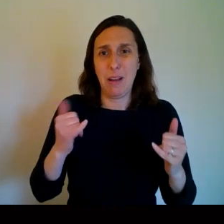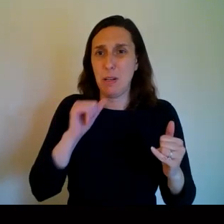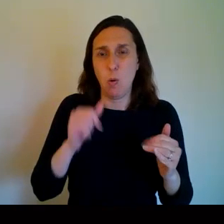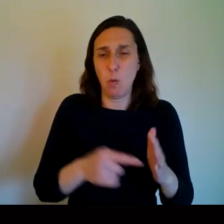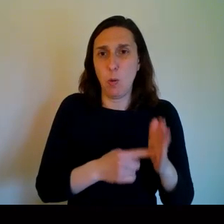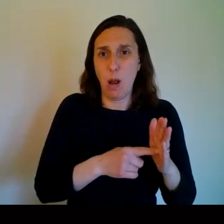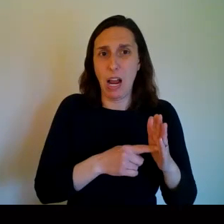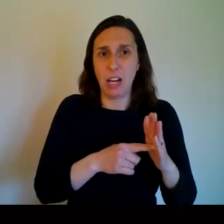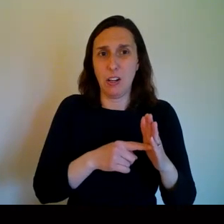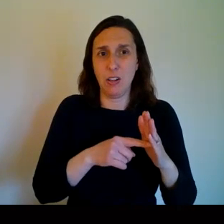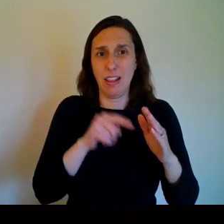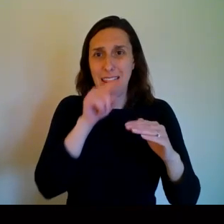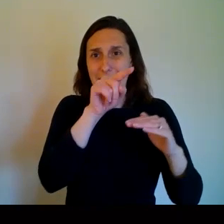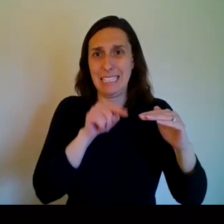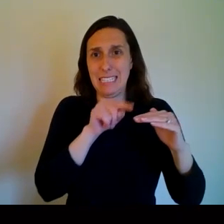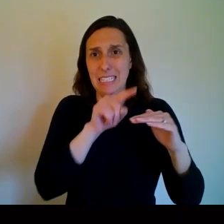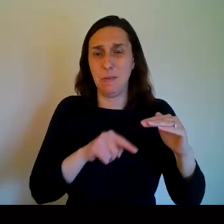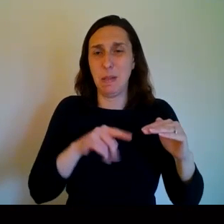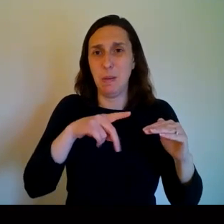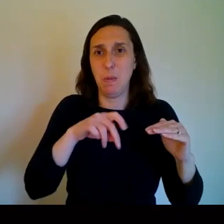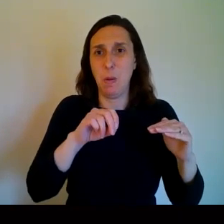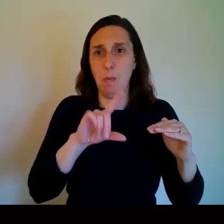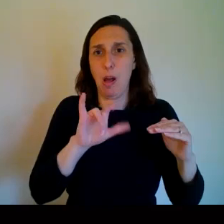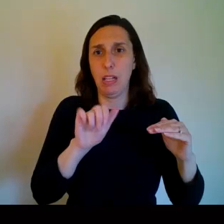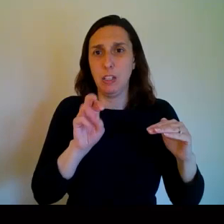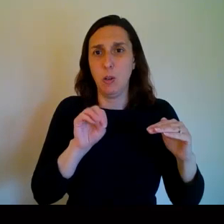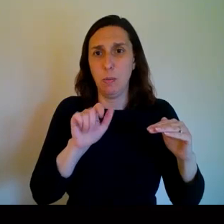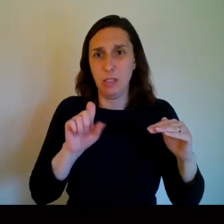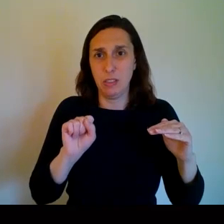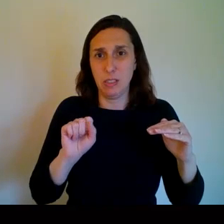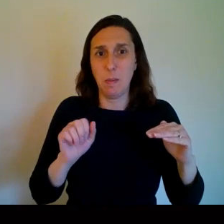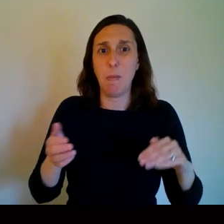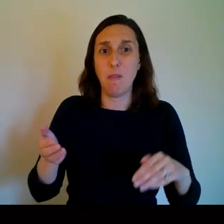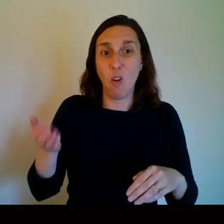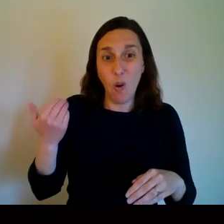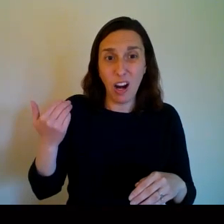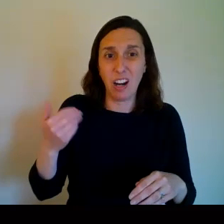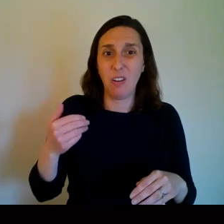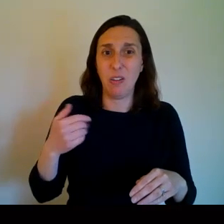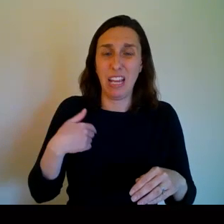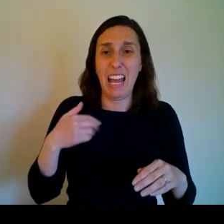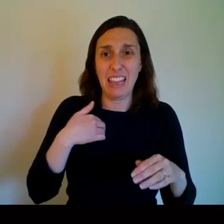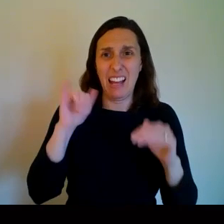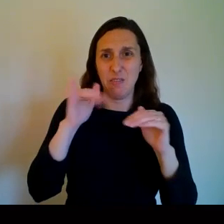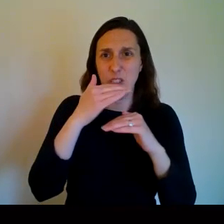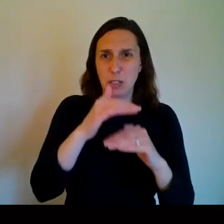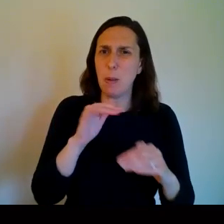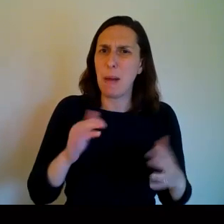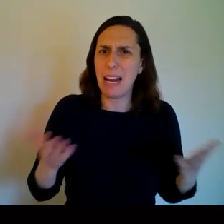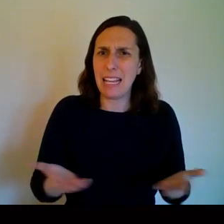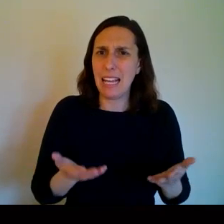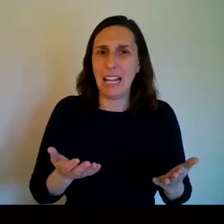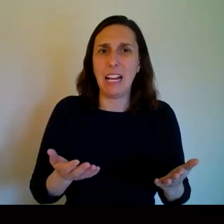anymore. Right? Rational functions, it was restricted where f of x had to be a polynomial and g of x had to be a polynomial. In this case,